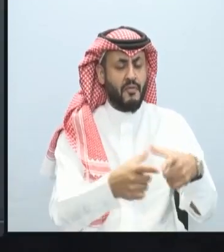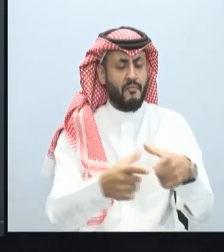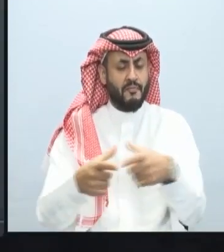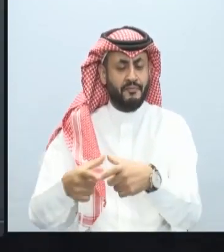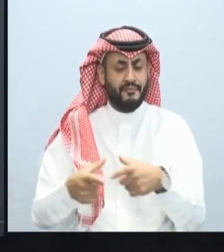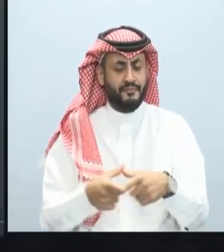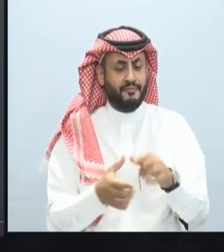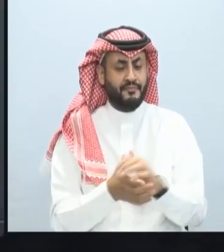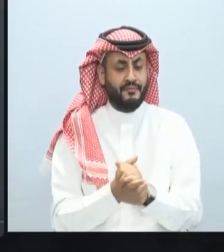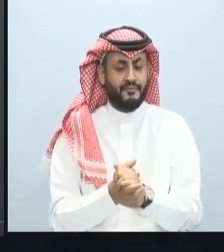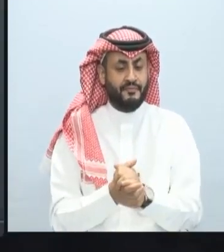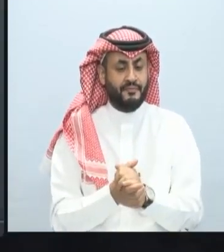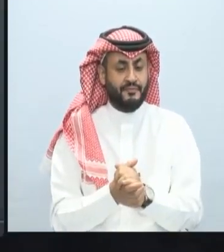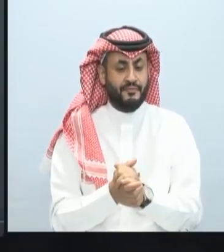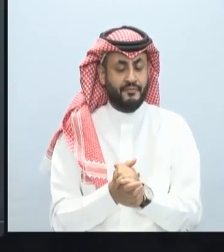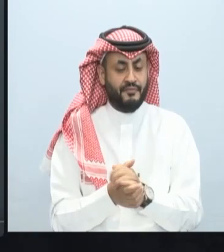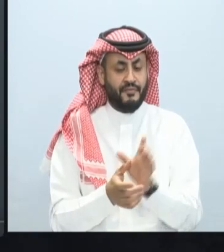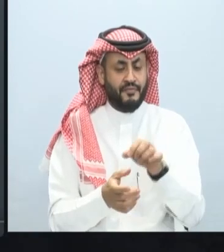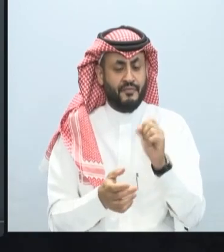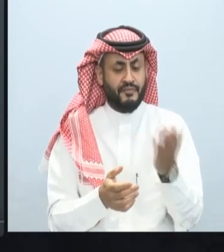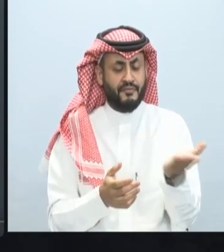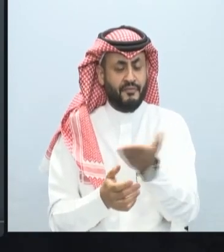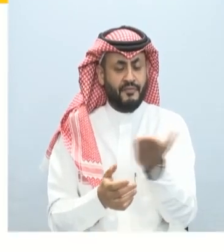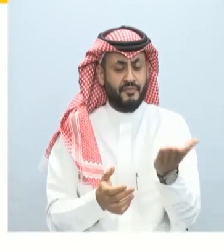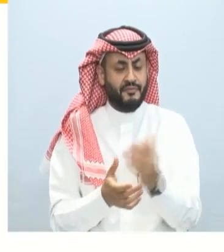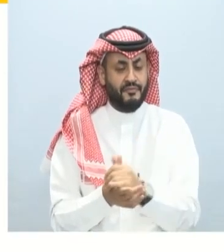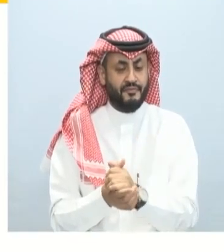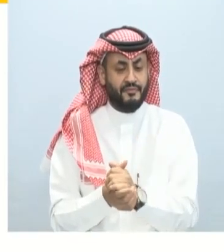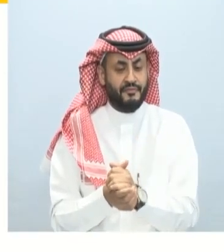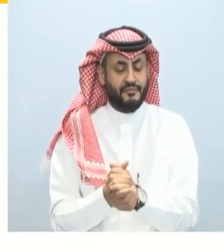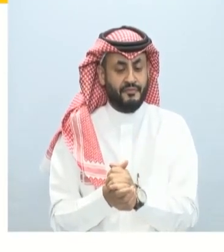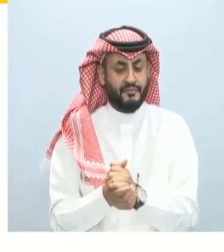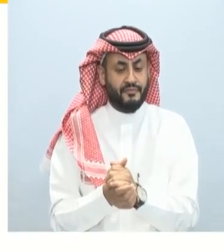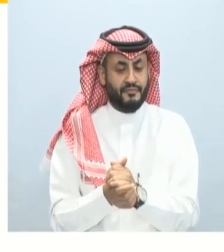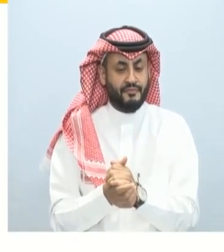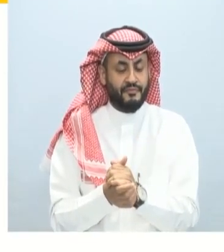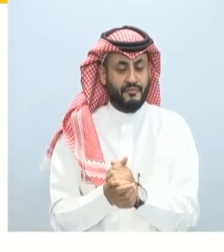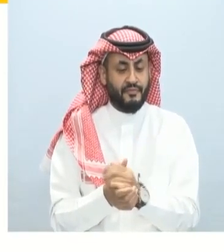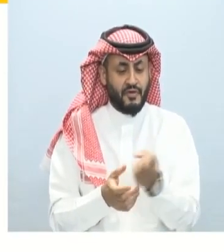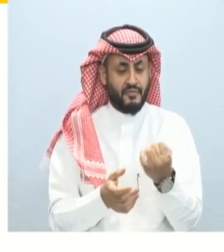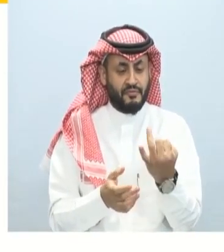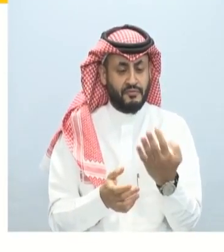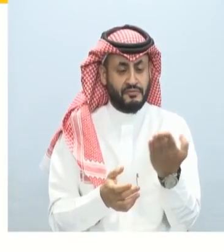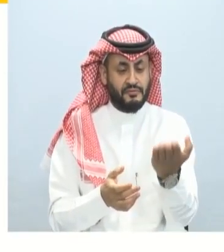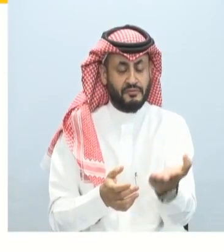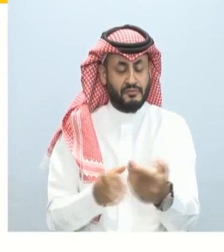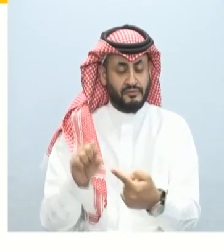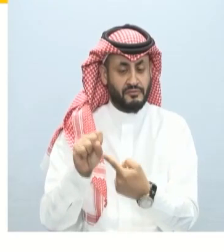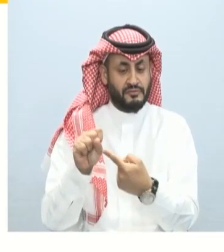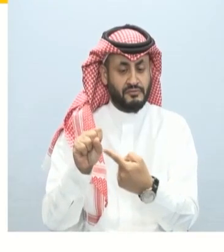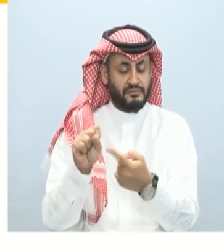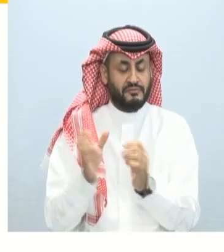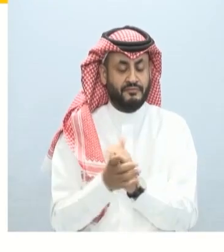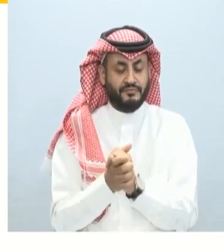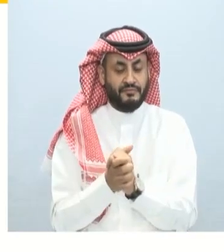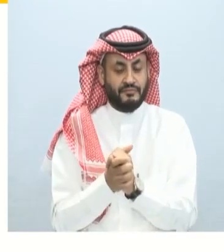country. So we have here, we can choose either other or others. So since we are talking about more than one country, we agree that it's going to